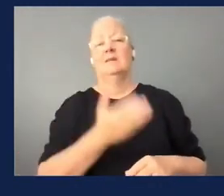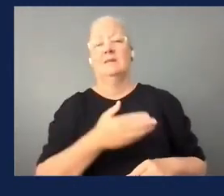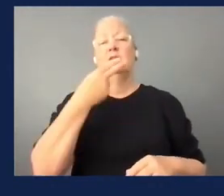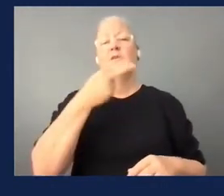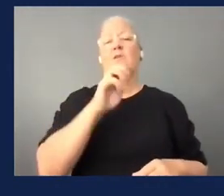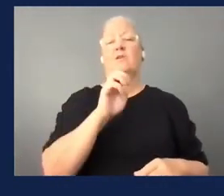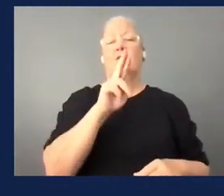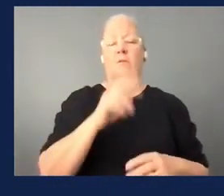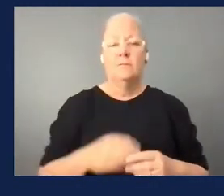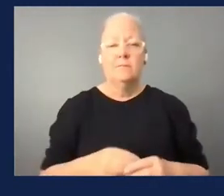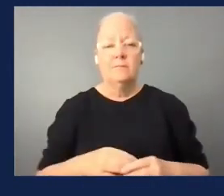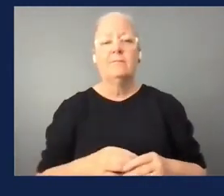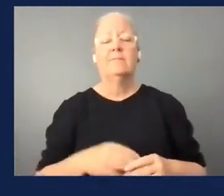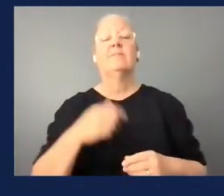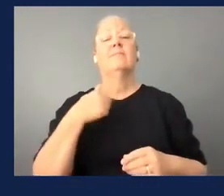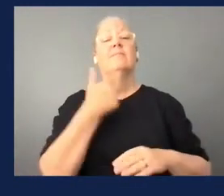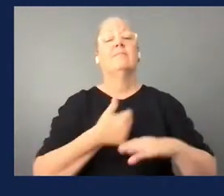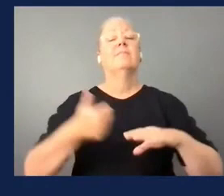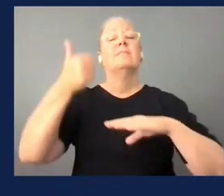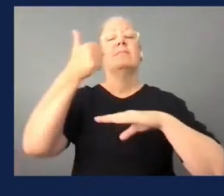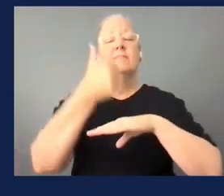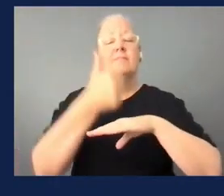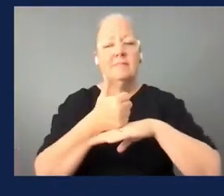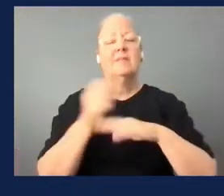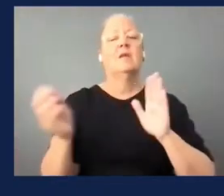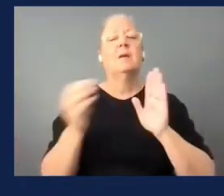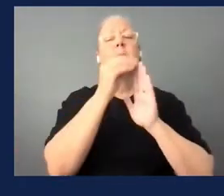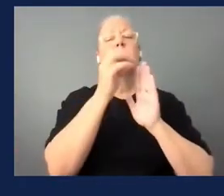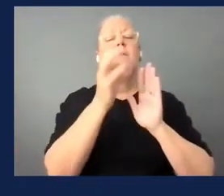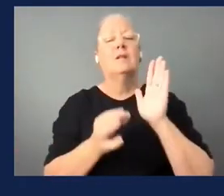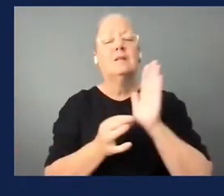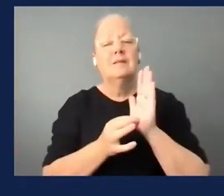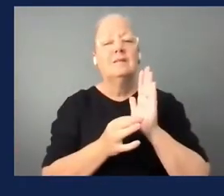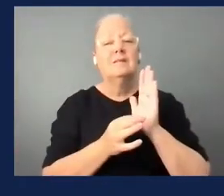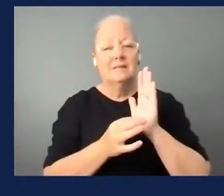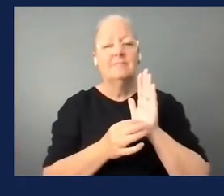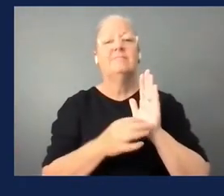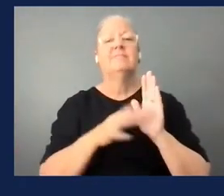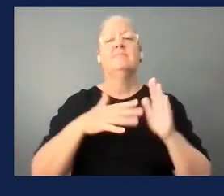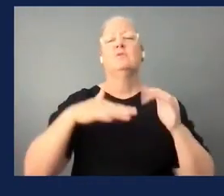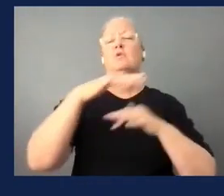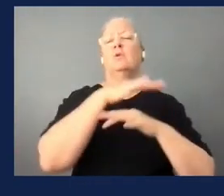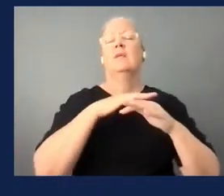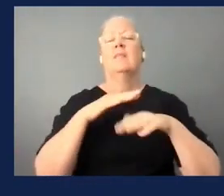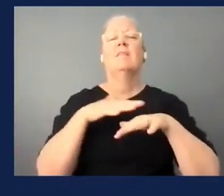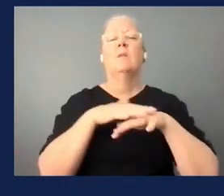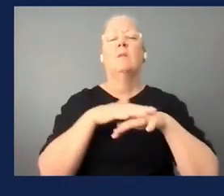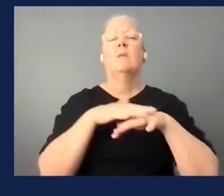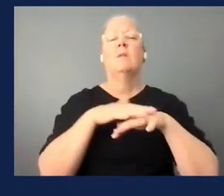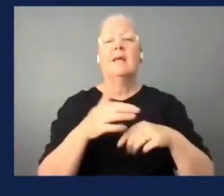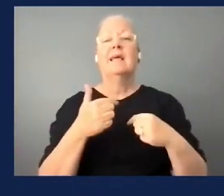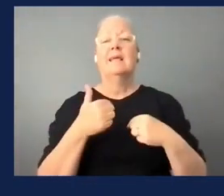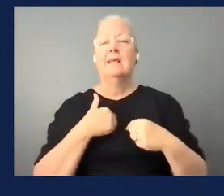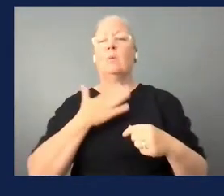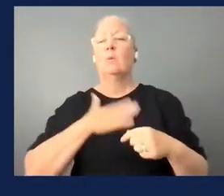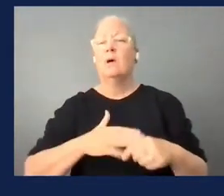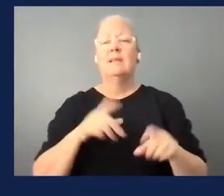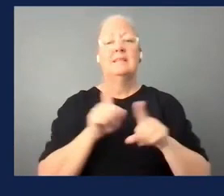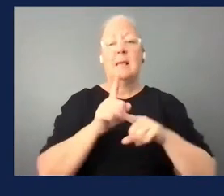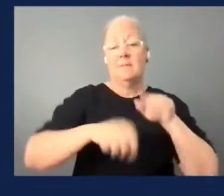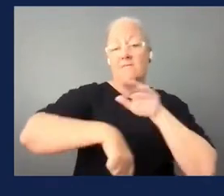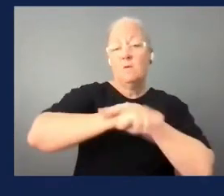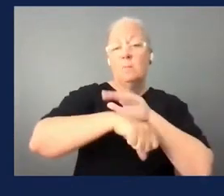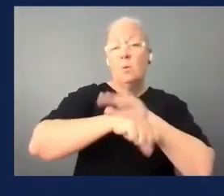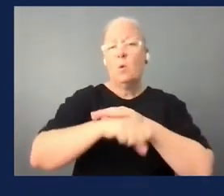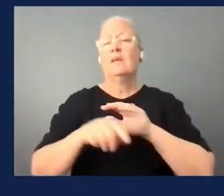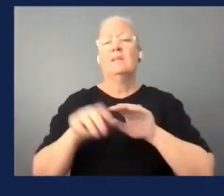of policy and social inclusion at the FAIR Network. So we work internationally to tackle discrimination in football and use the sport for